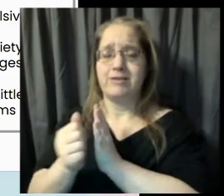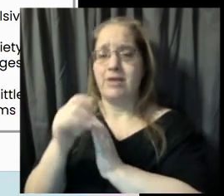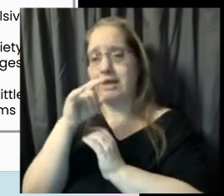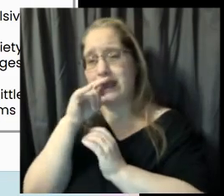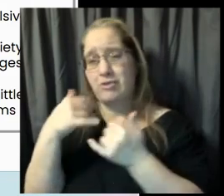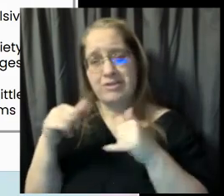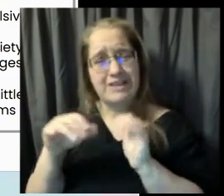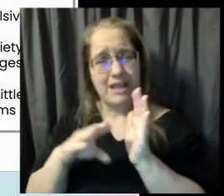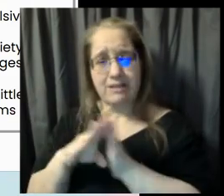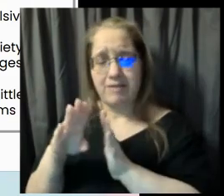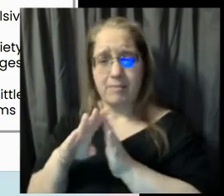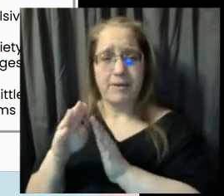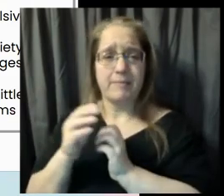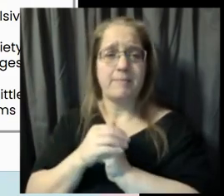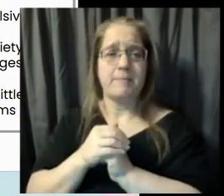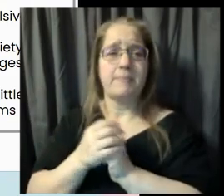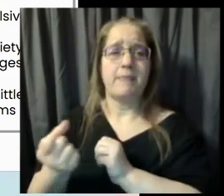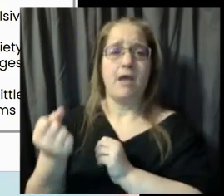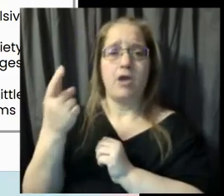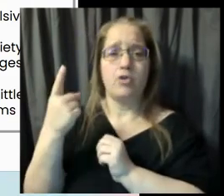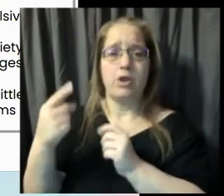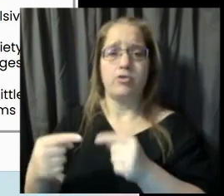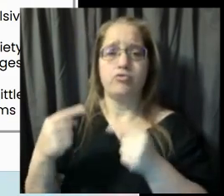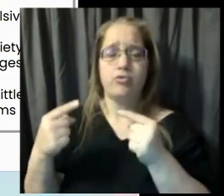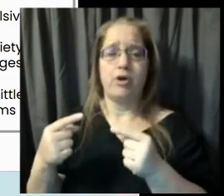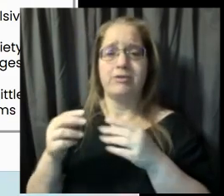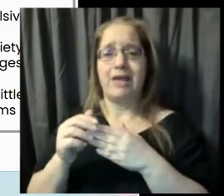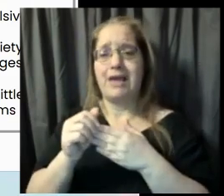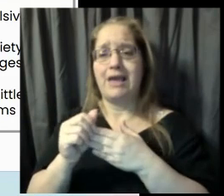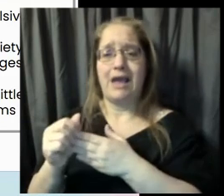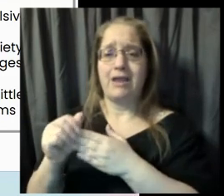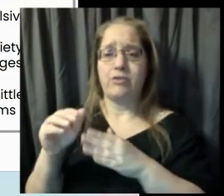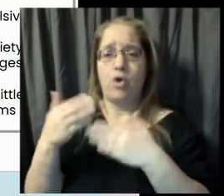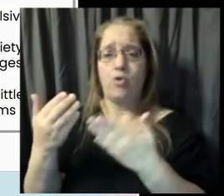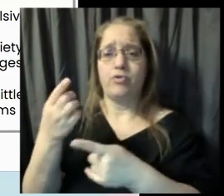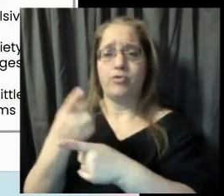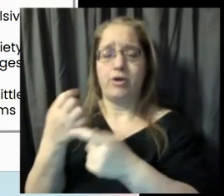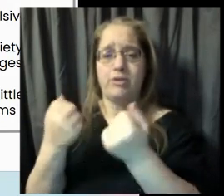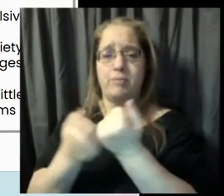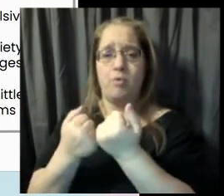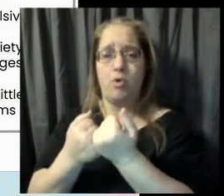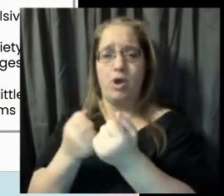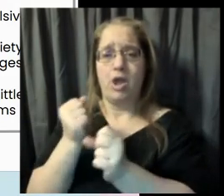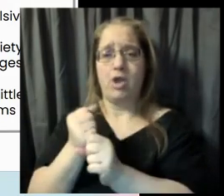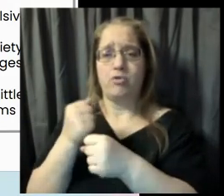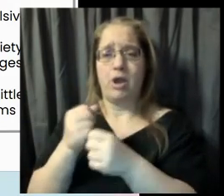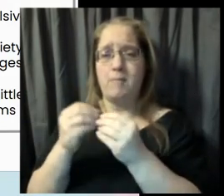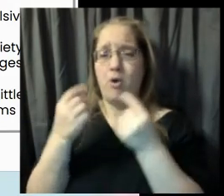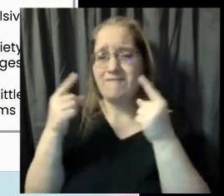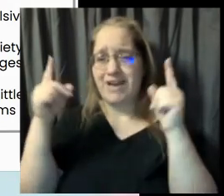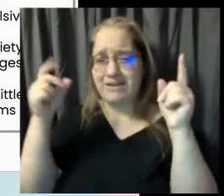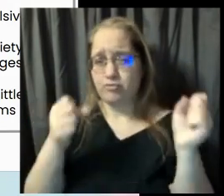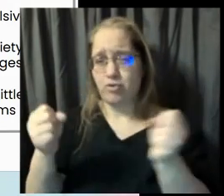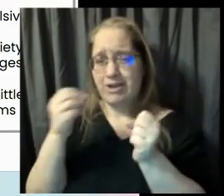our children are still developing. Understanding these struggles can guide us in offering the right support and create more effective strategy